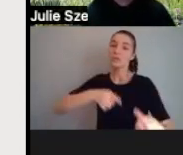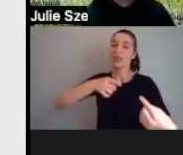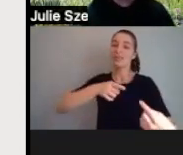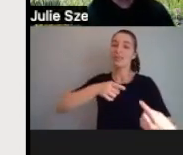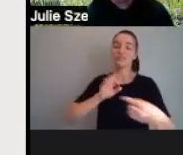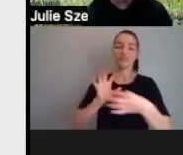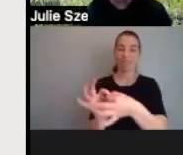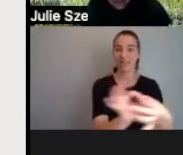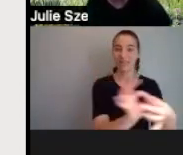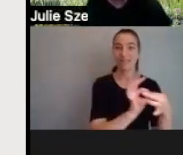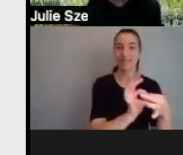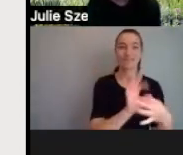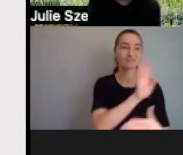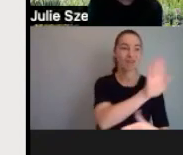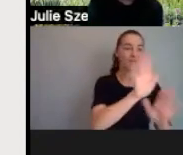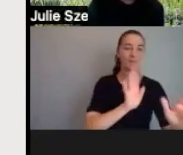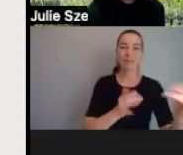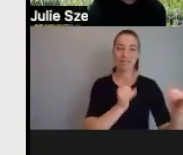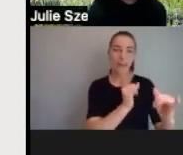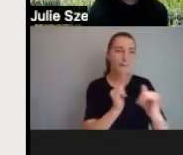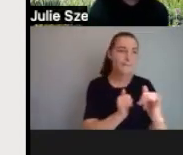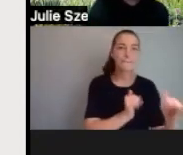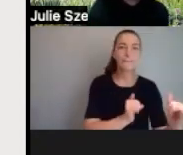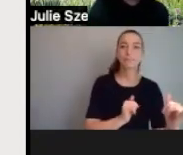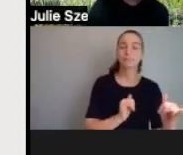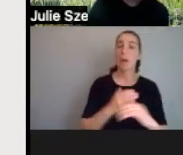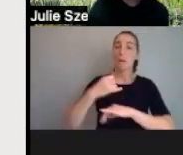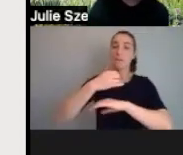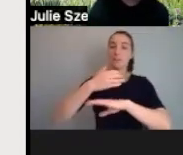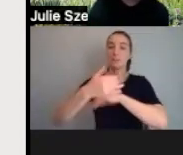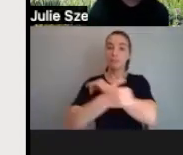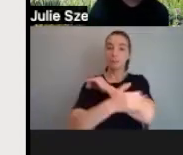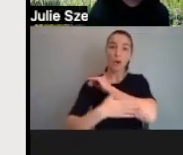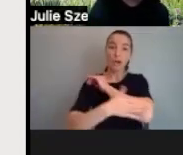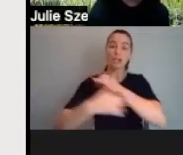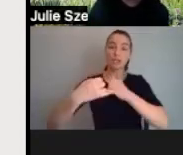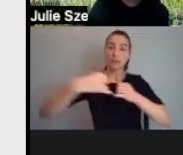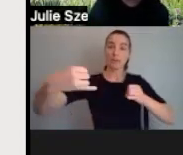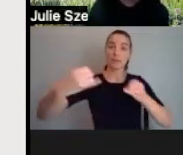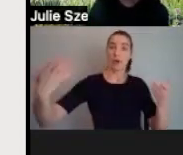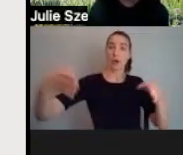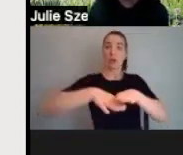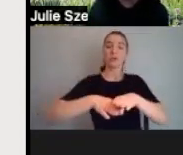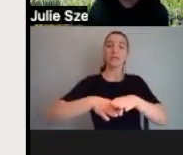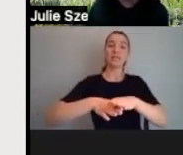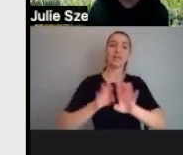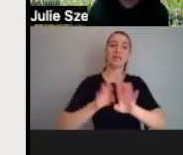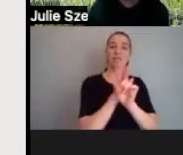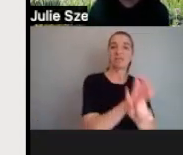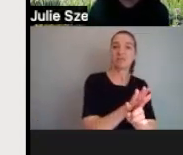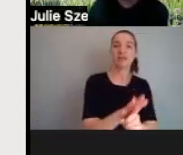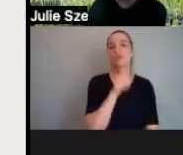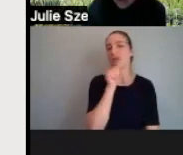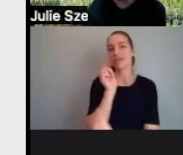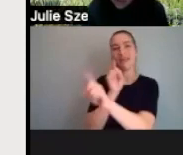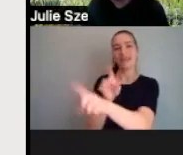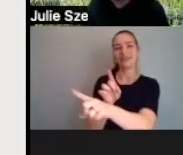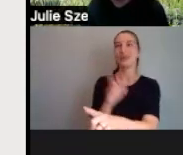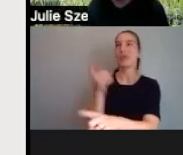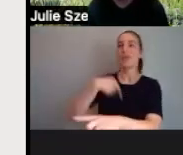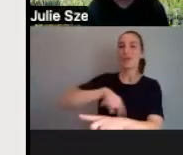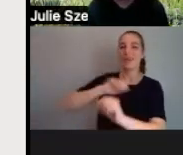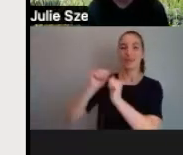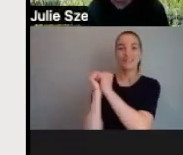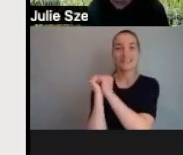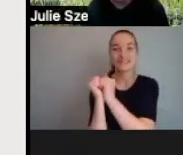that closing borders is not the answer. And what is now, you know, more people understand in a moment of, um, COVID, uh, what self-care